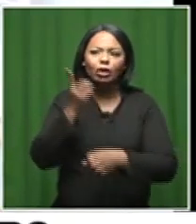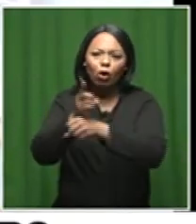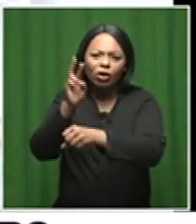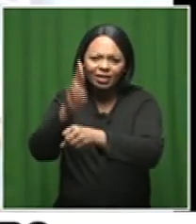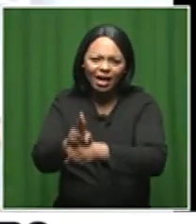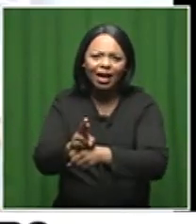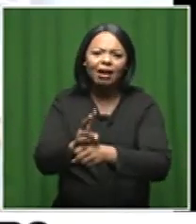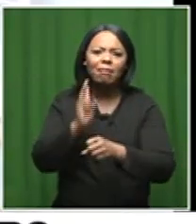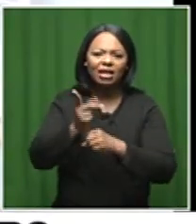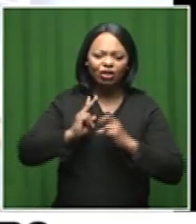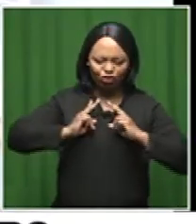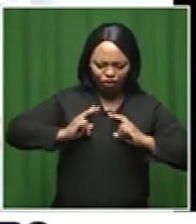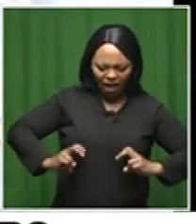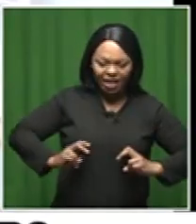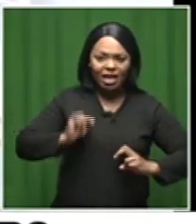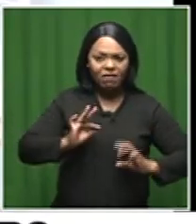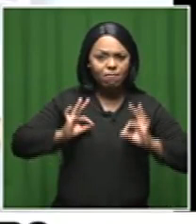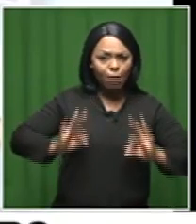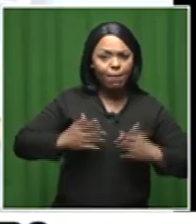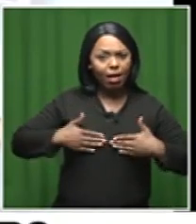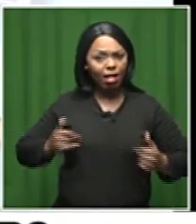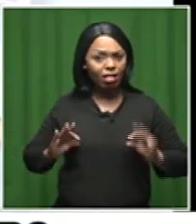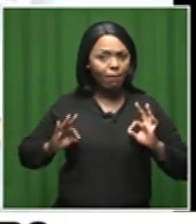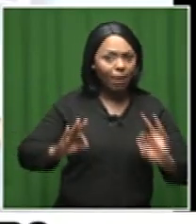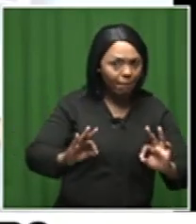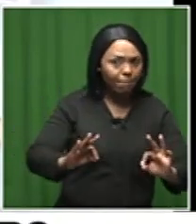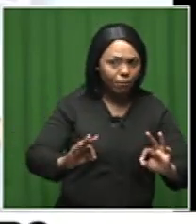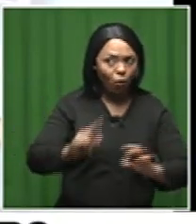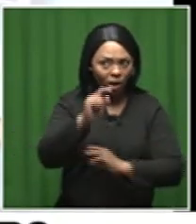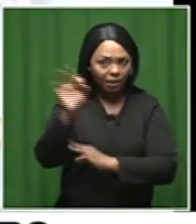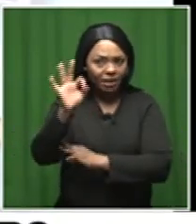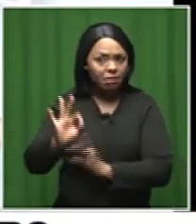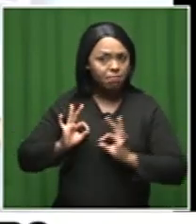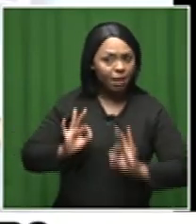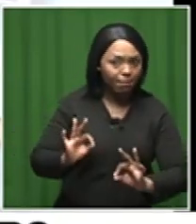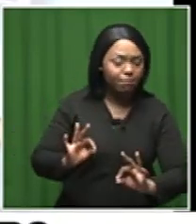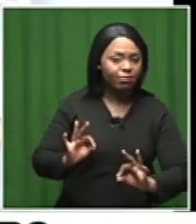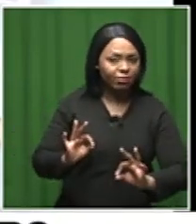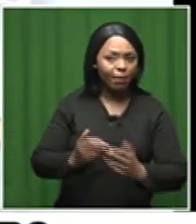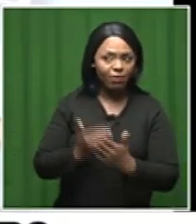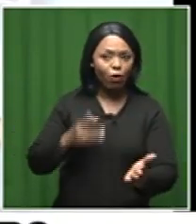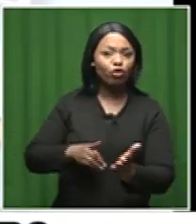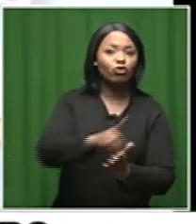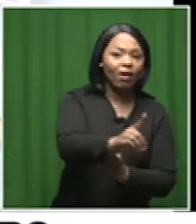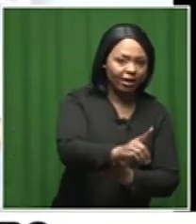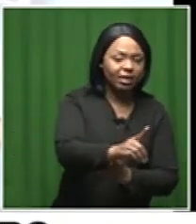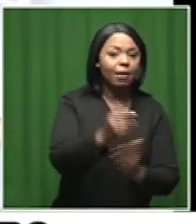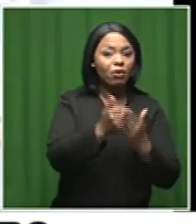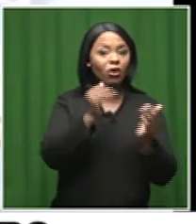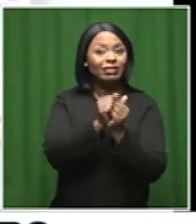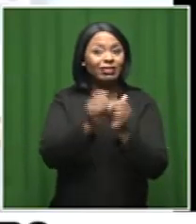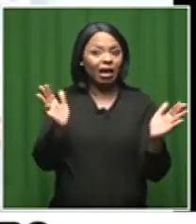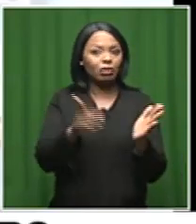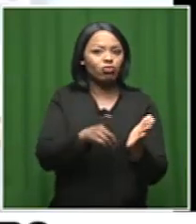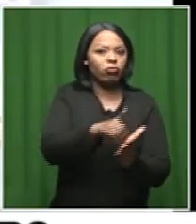doctor needs to check if you are fit enough to donate. And before you start donating, a